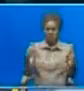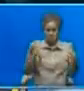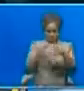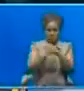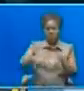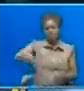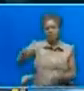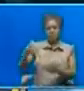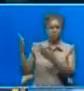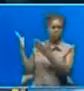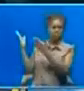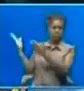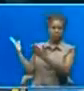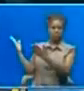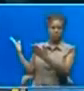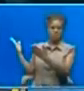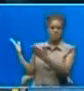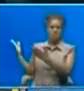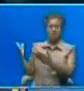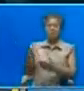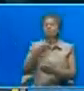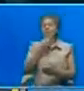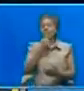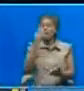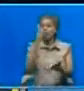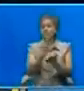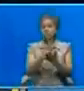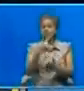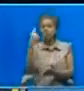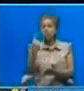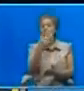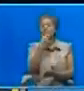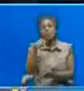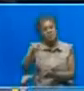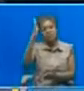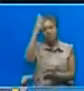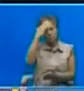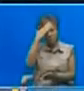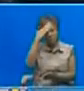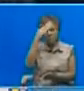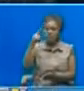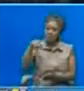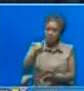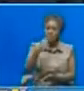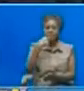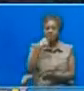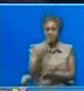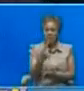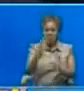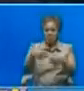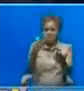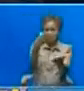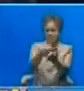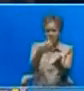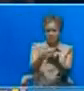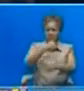Jerry was not Evenson's biological child, however he was the only father she knew. Juu alikuwa amemwambia mpatie pesa ya